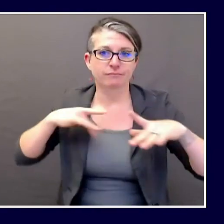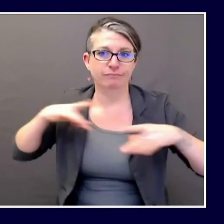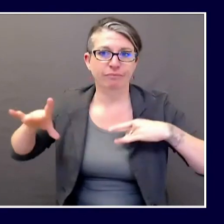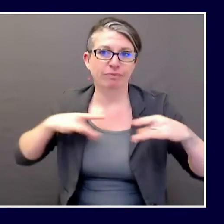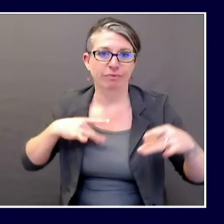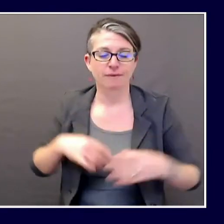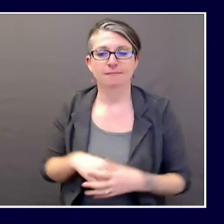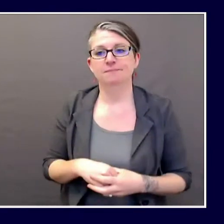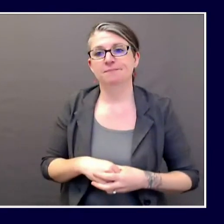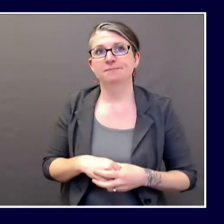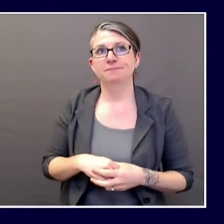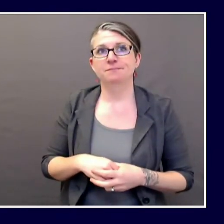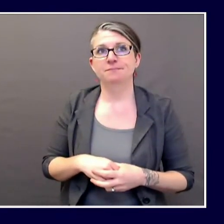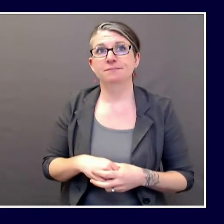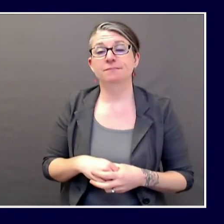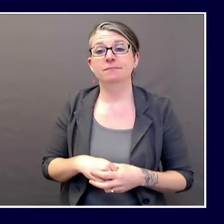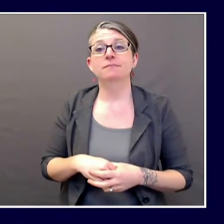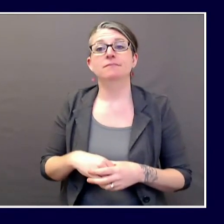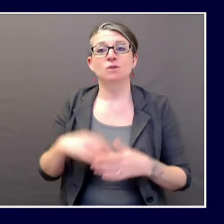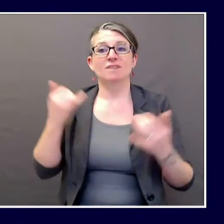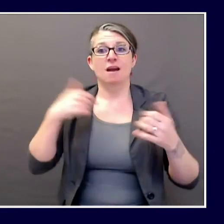Of those,